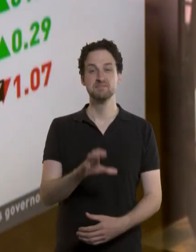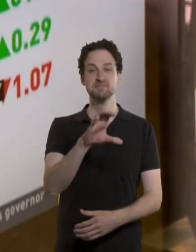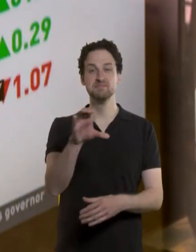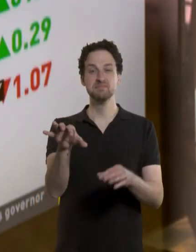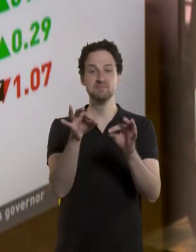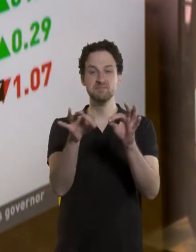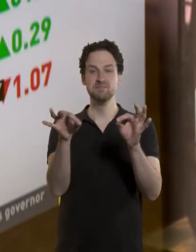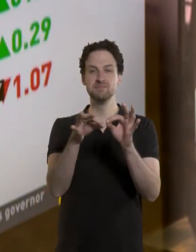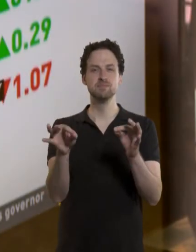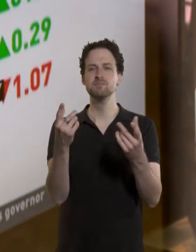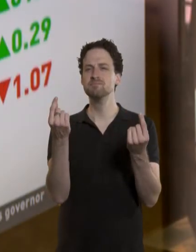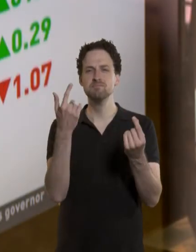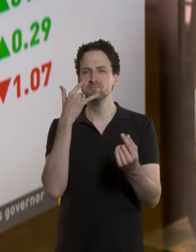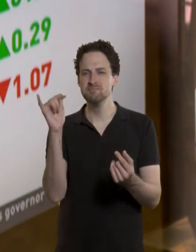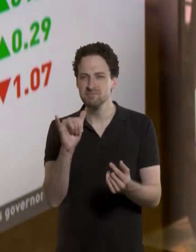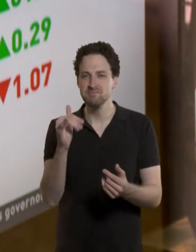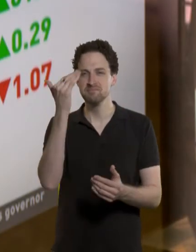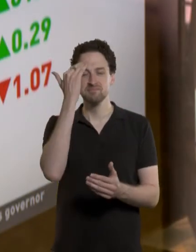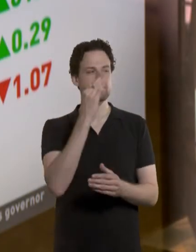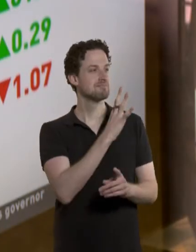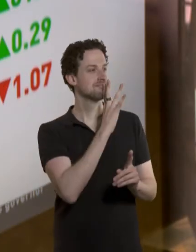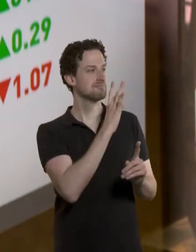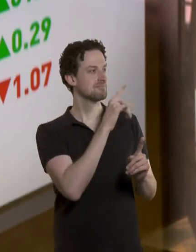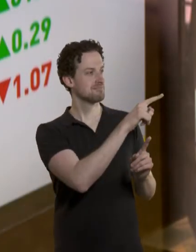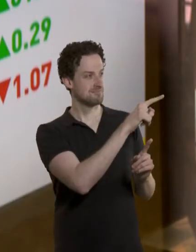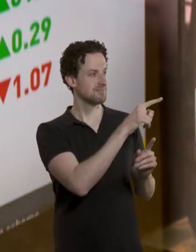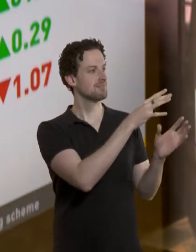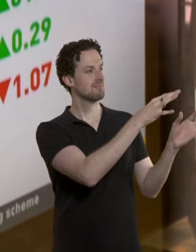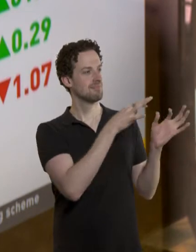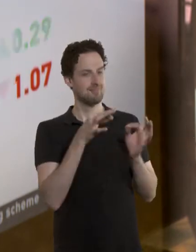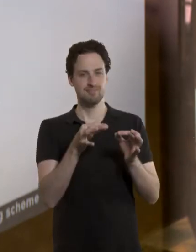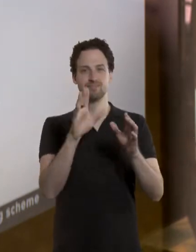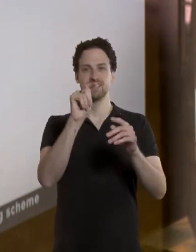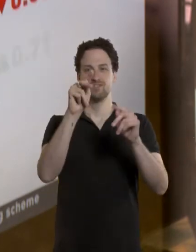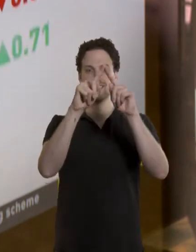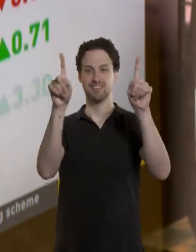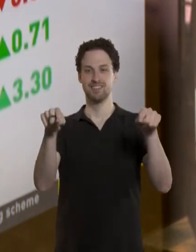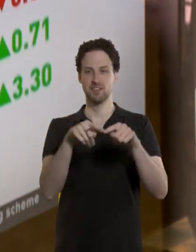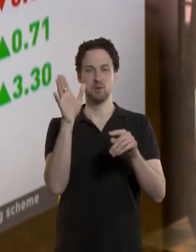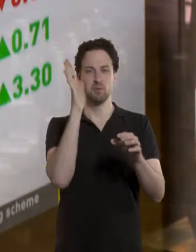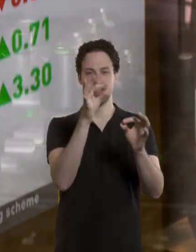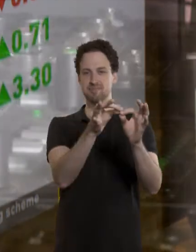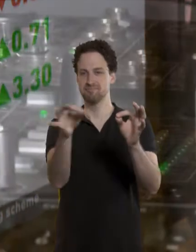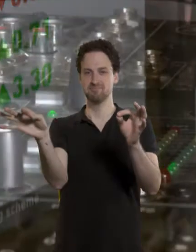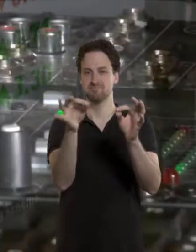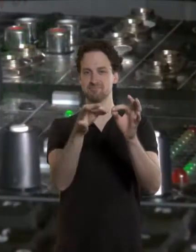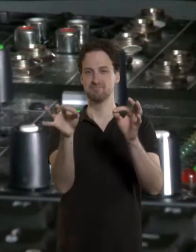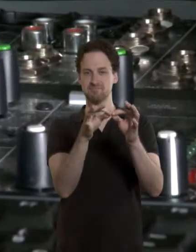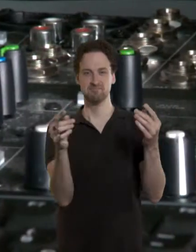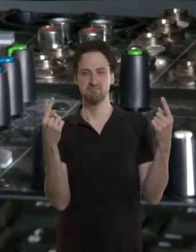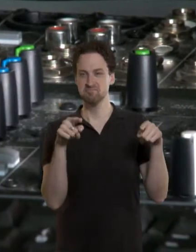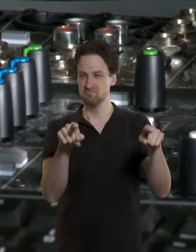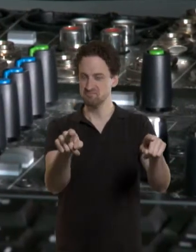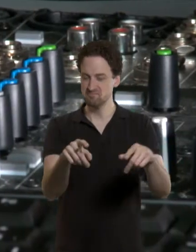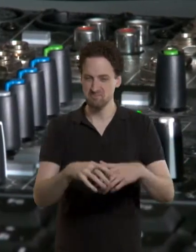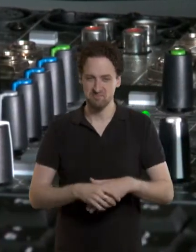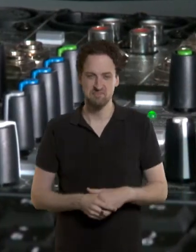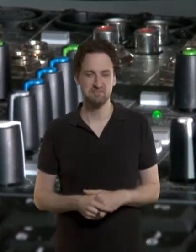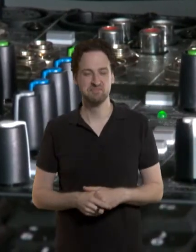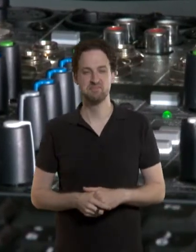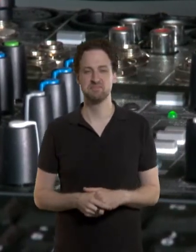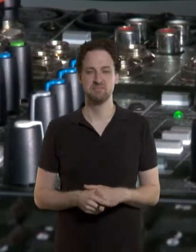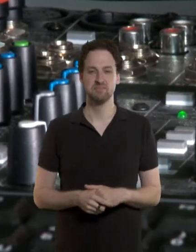Closed captioning is the process of displaying text on a video screen to provide transcription of the audio portion of a